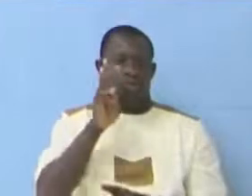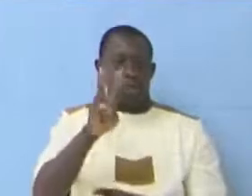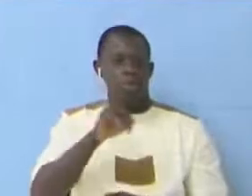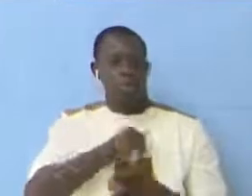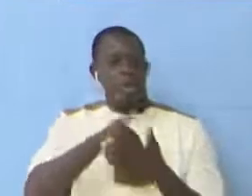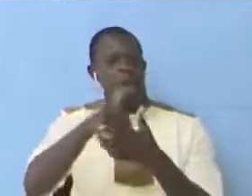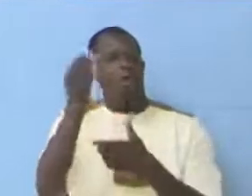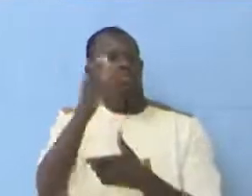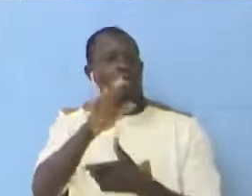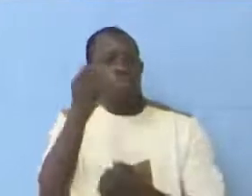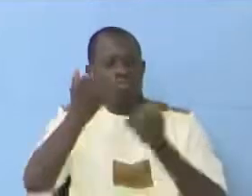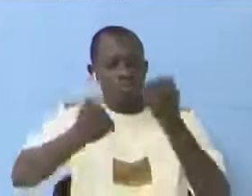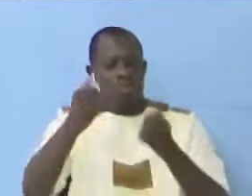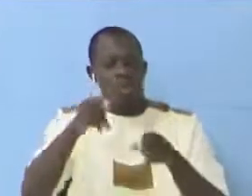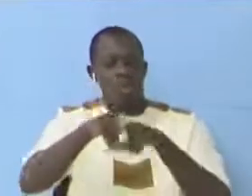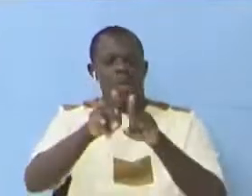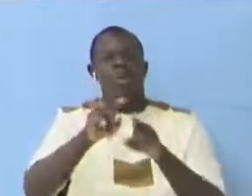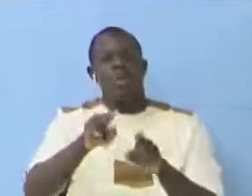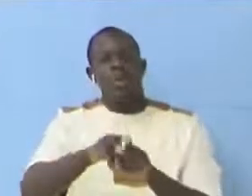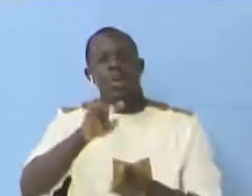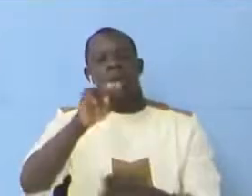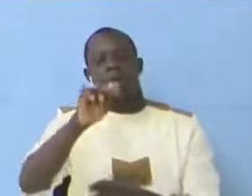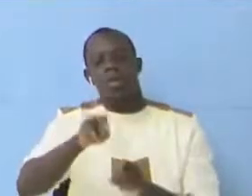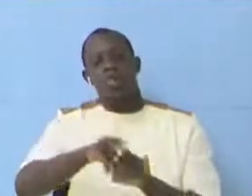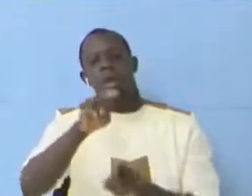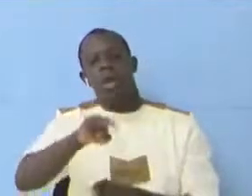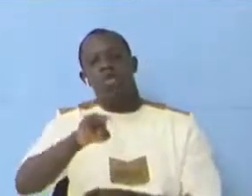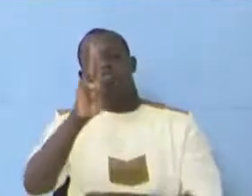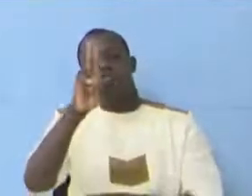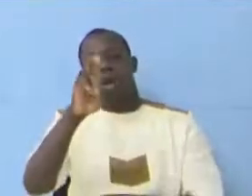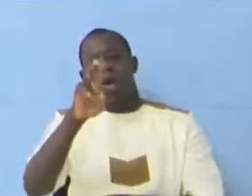some officers, all dressed in black. We were